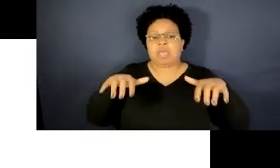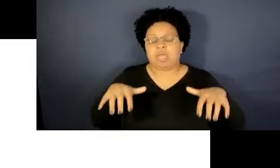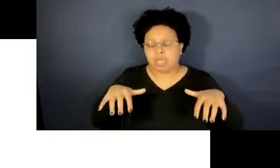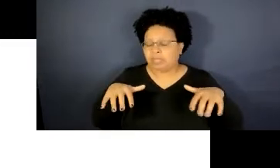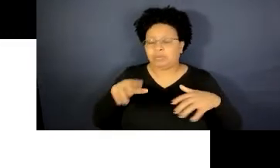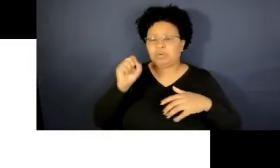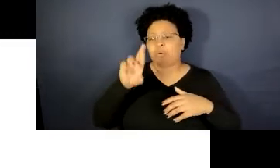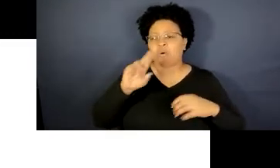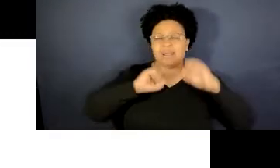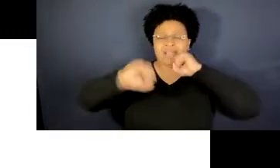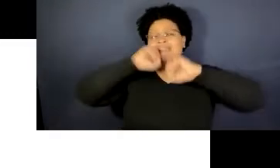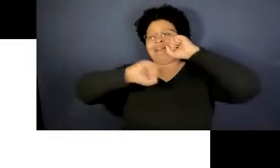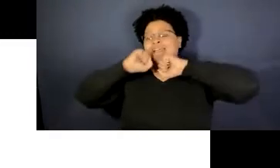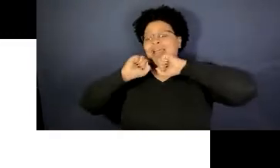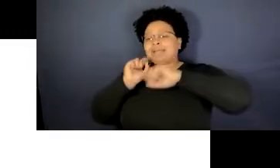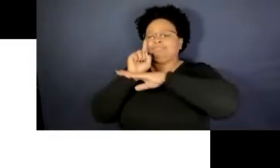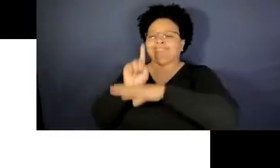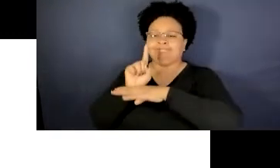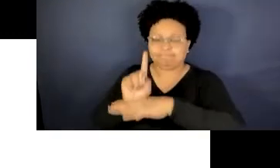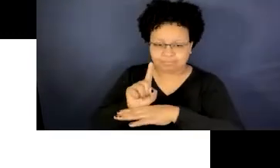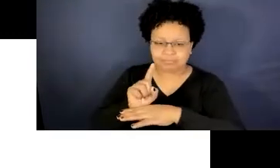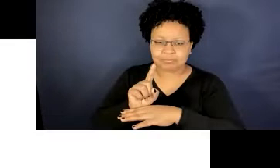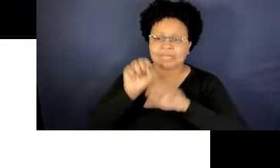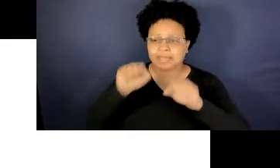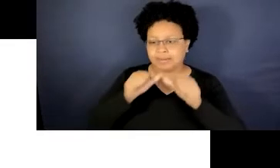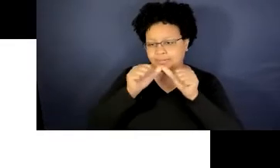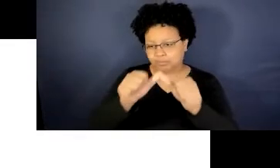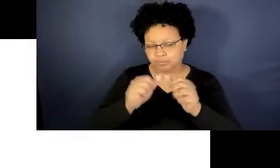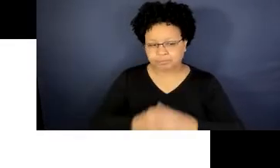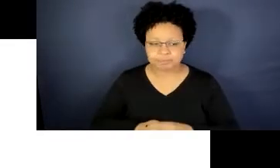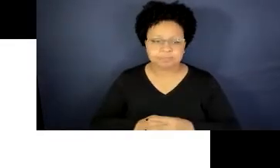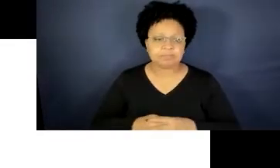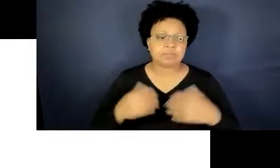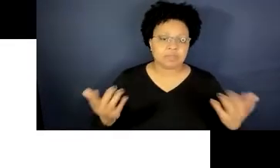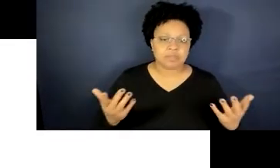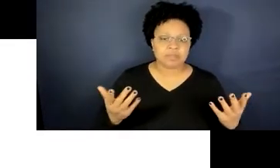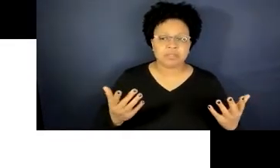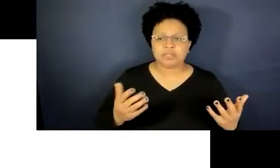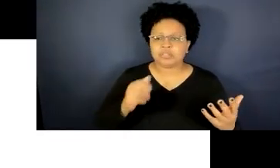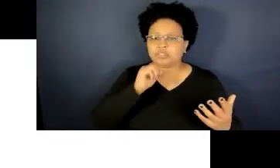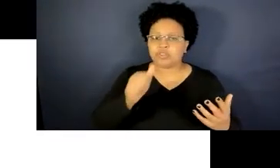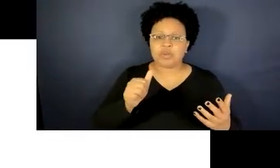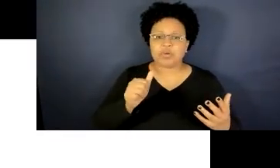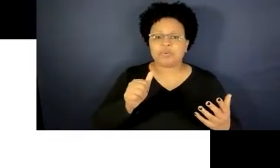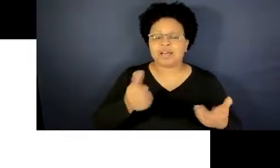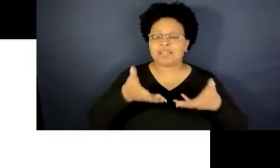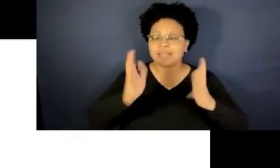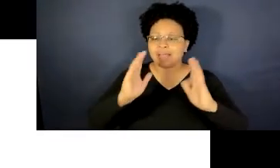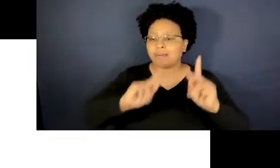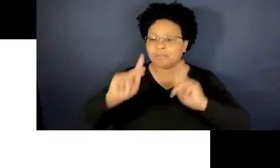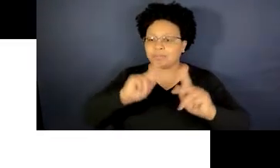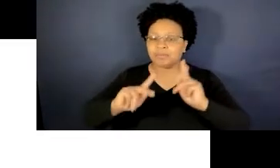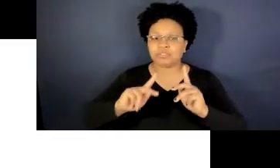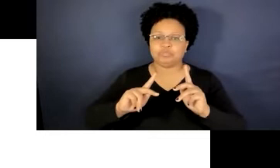experiences. Now, what I say about this is, when I talk to people, I says, don't let nobody give you the beat down, all right?